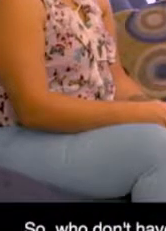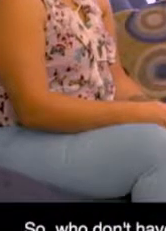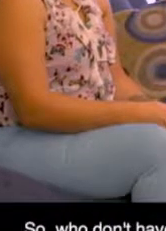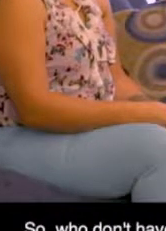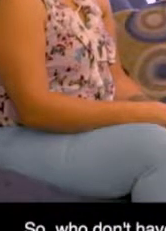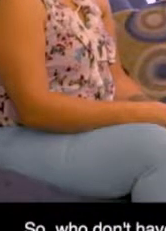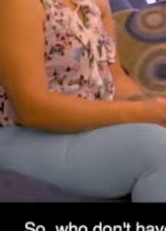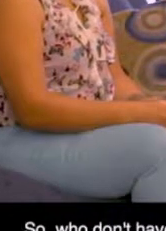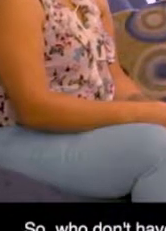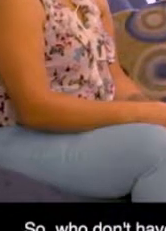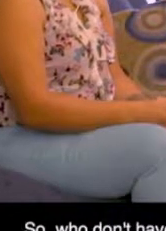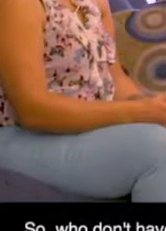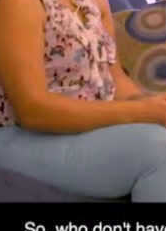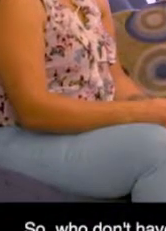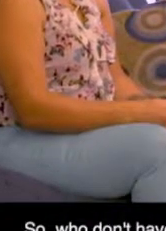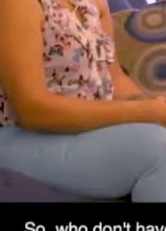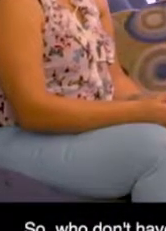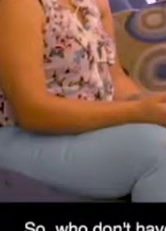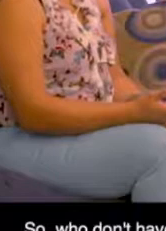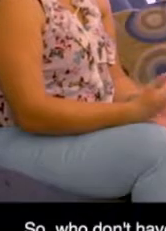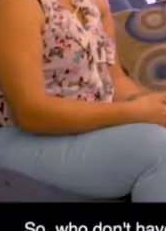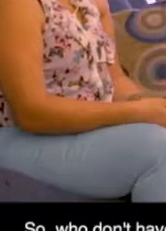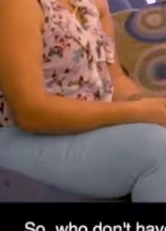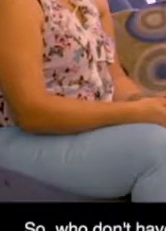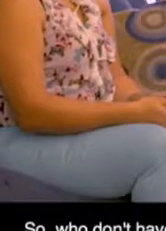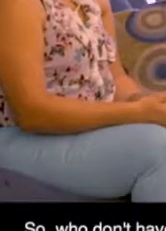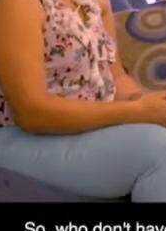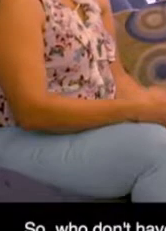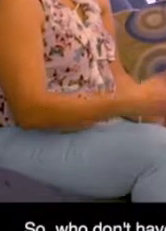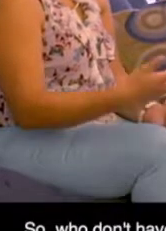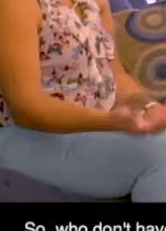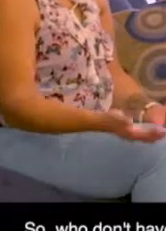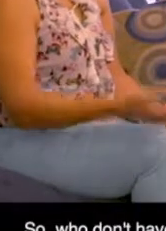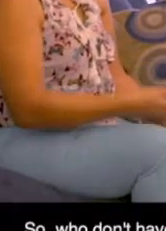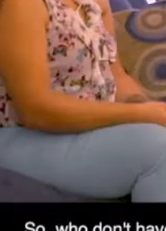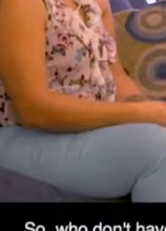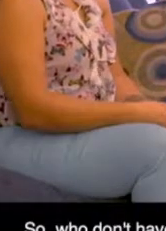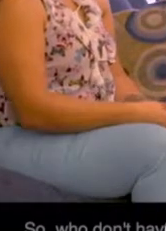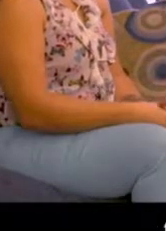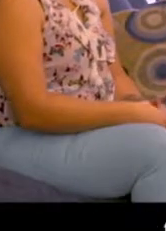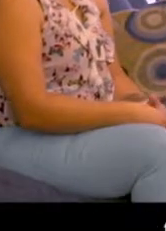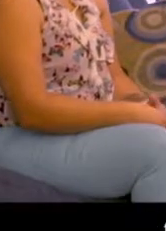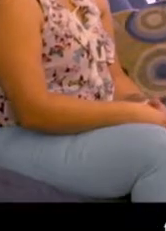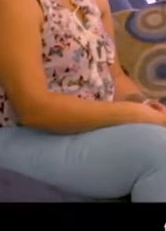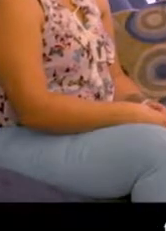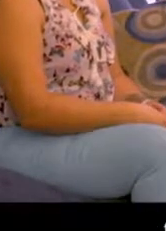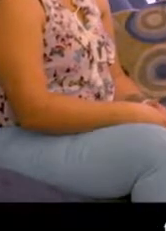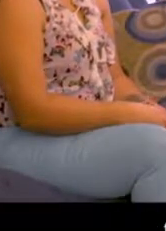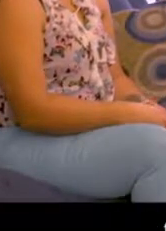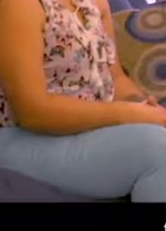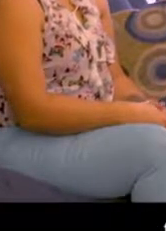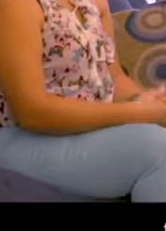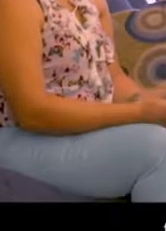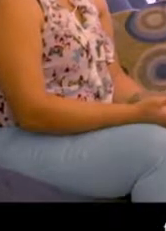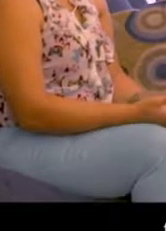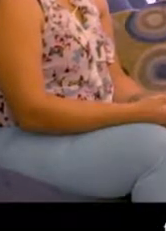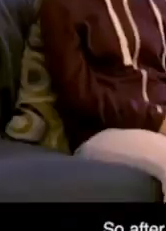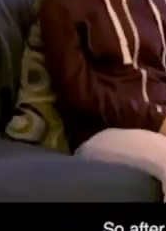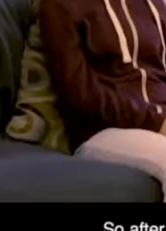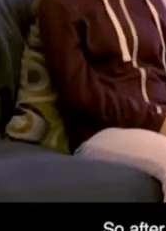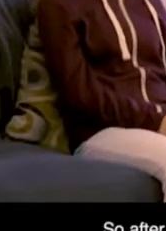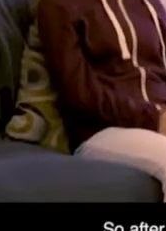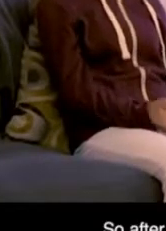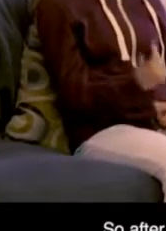who don't have the vision or the hearing that other student would have to process information to help them